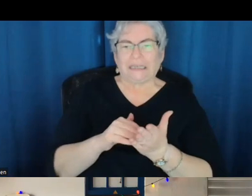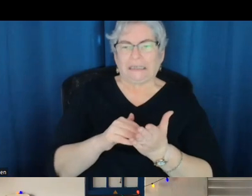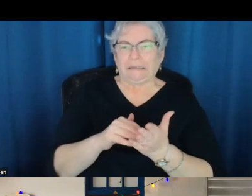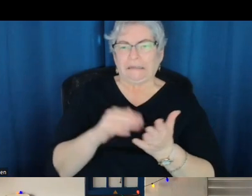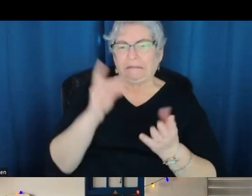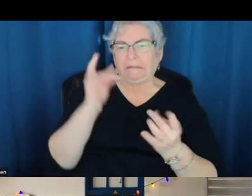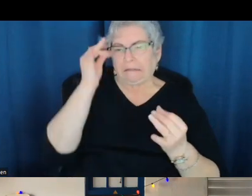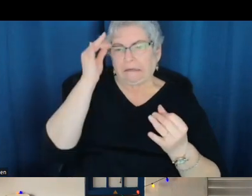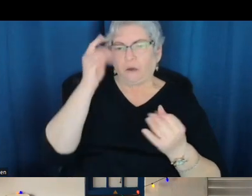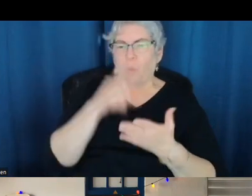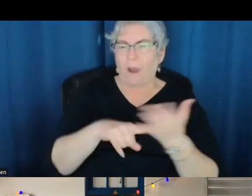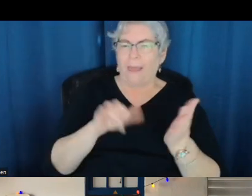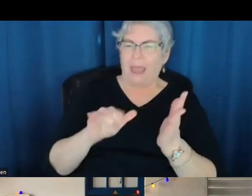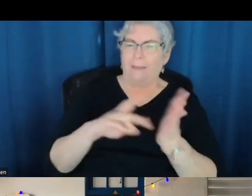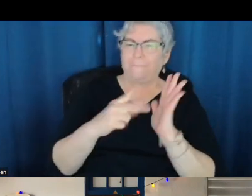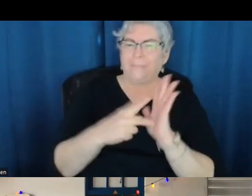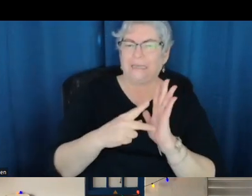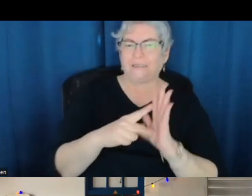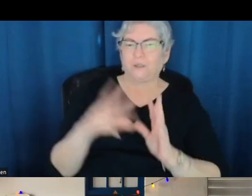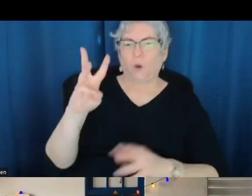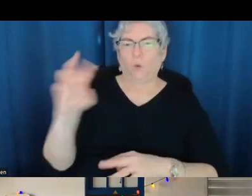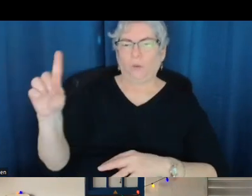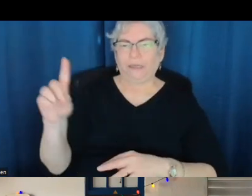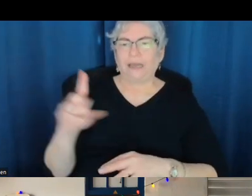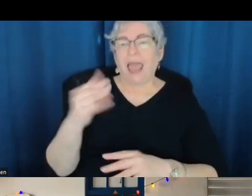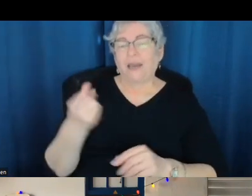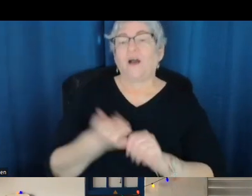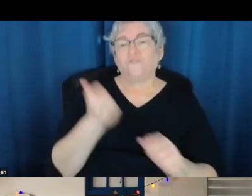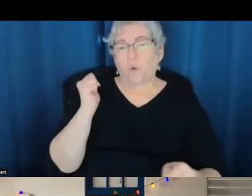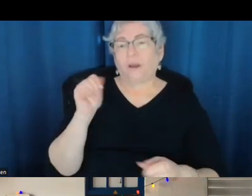weed, I would say. And yes, avoid landscape fabric.